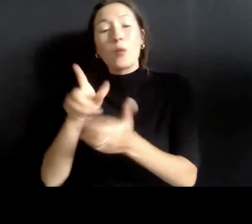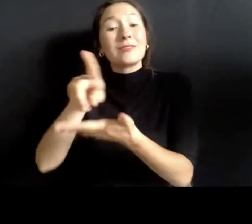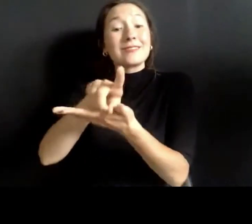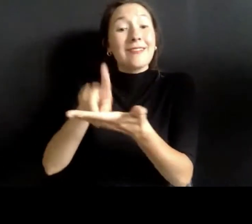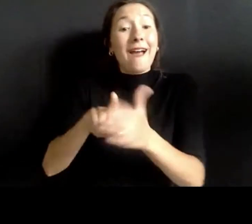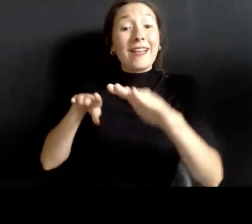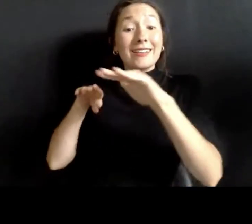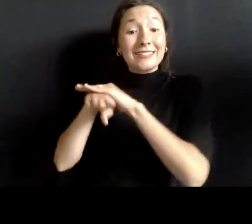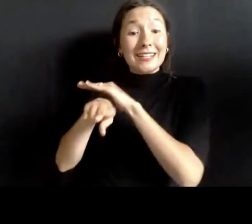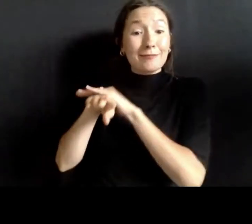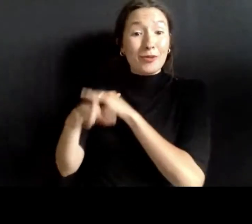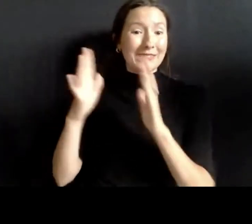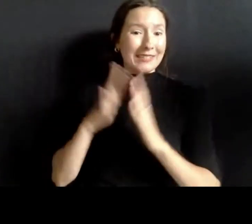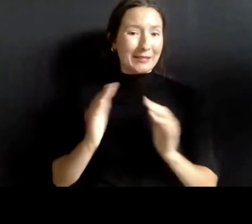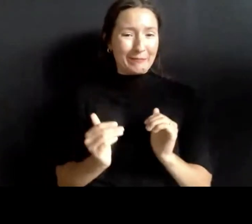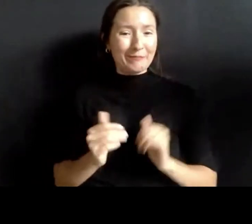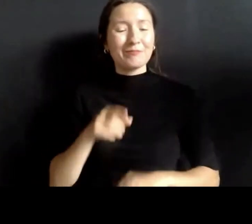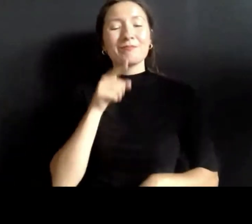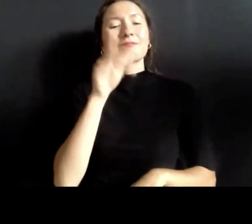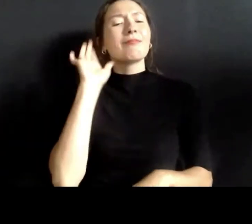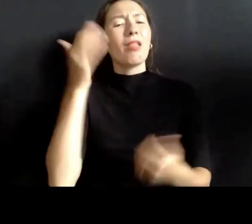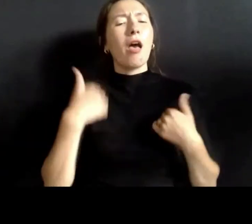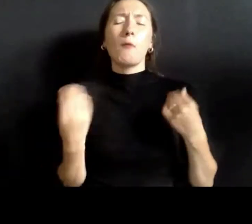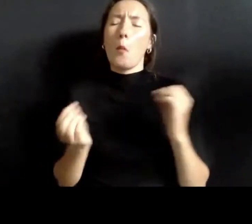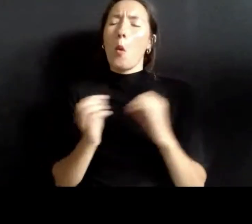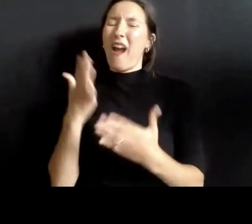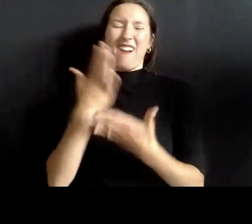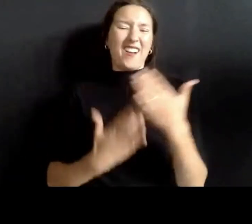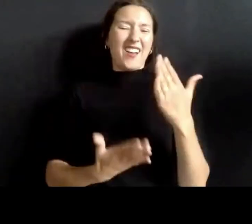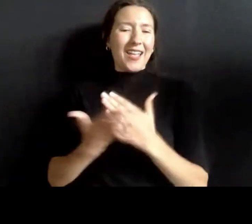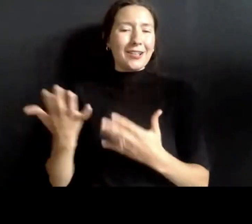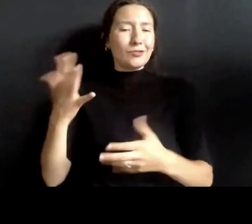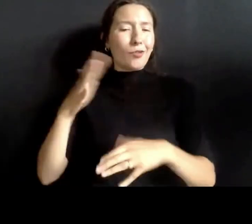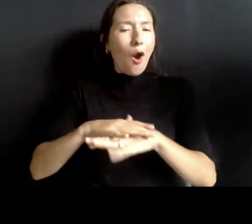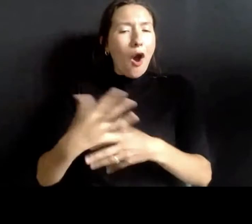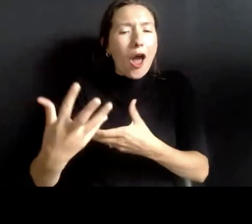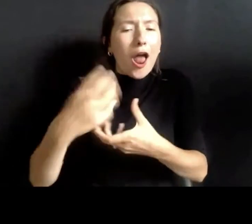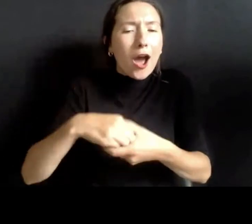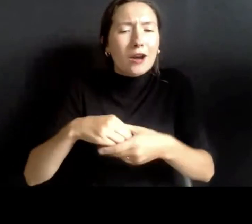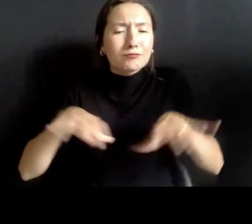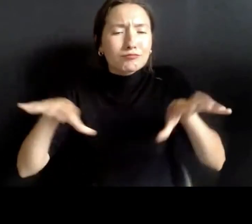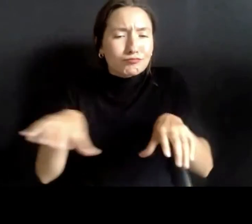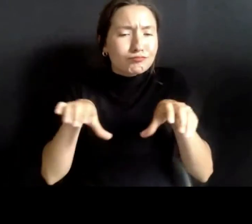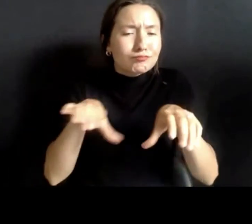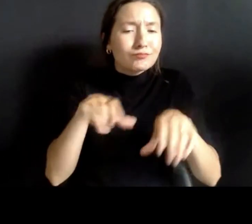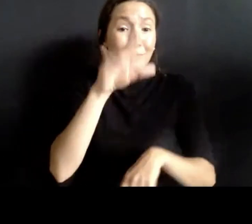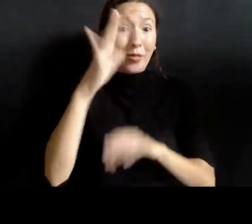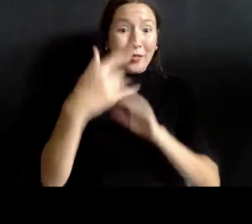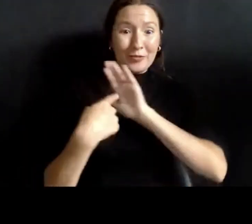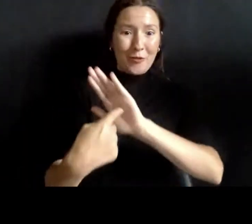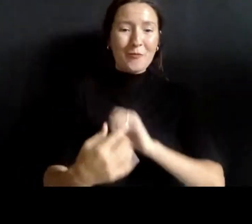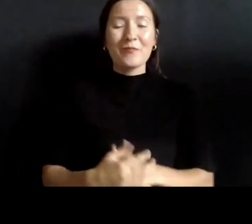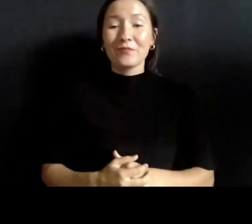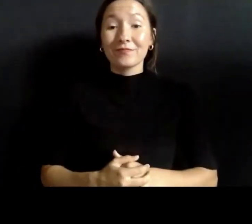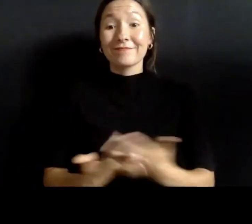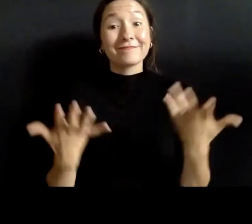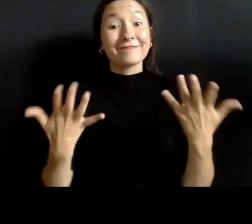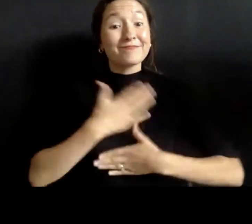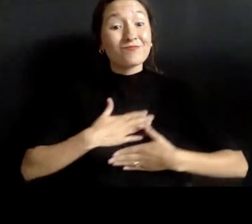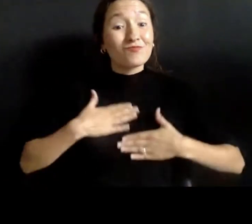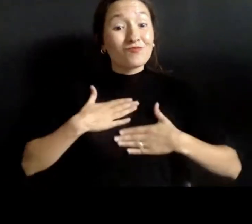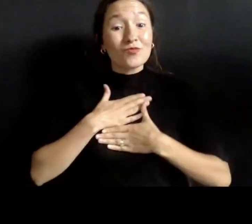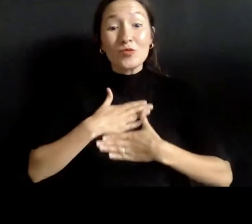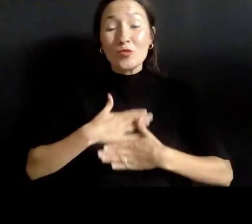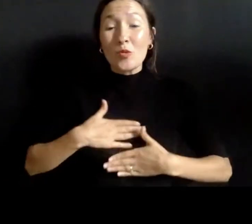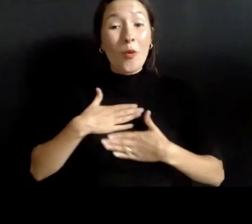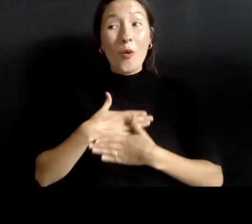And so she's got some more like hands-on stuff that she's going to be showing everybody now. So everyone enjoy